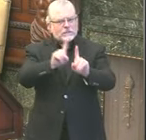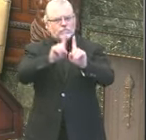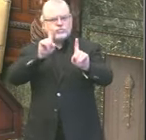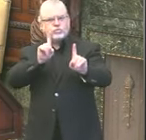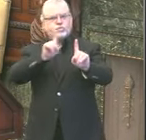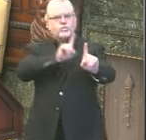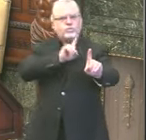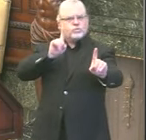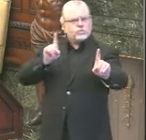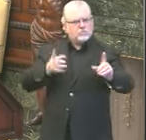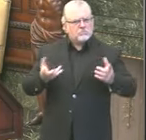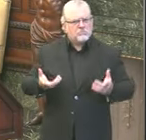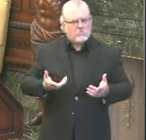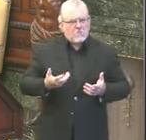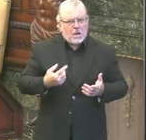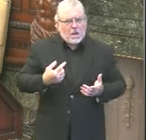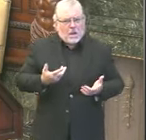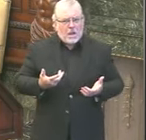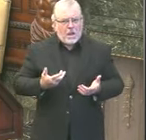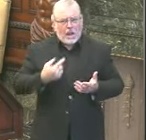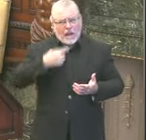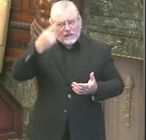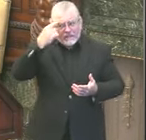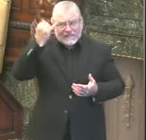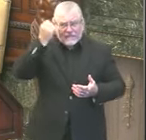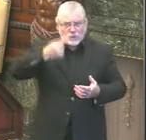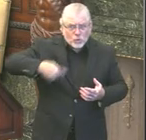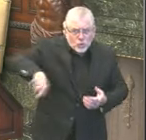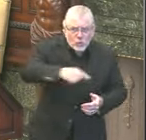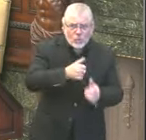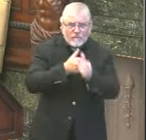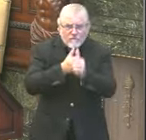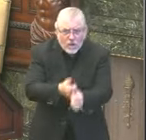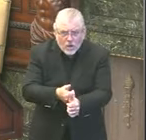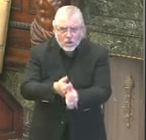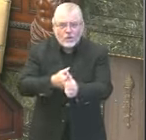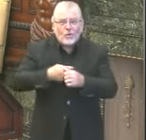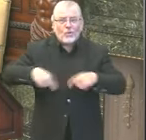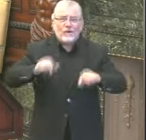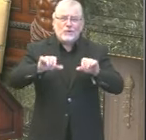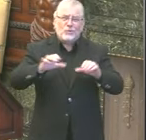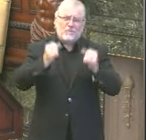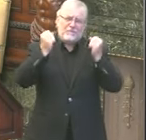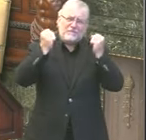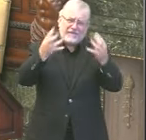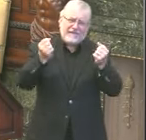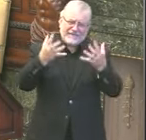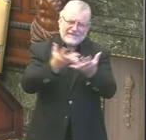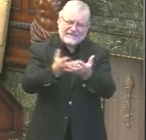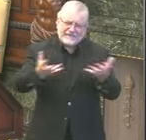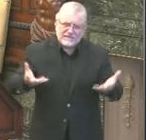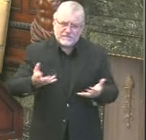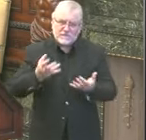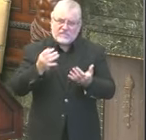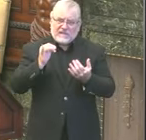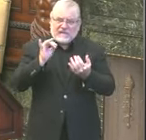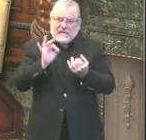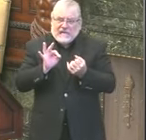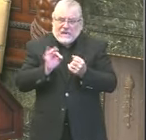do an awful lot of activities safely, but people need to follow the rules. If they're standing next to each other and not wearing a mask, that's a very different